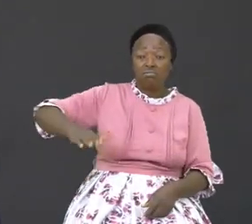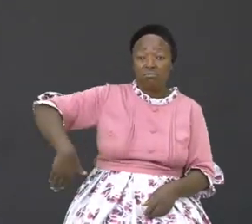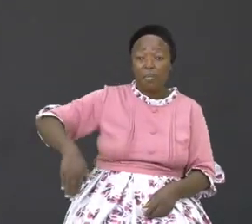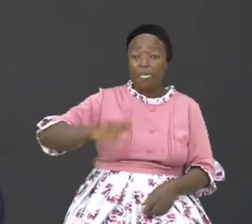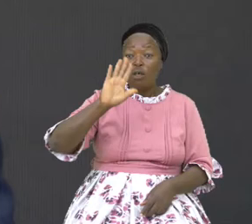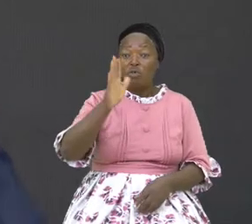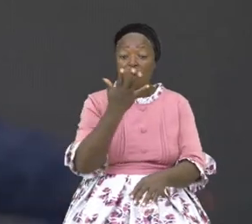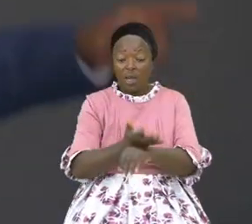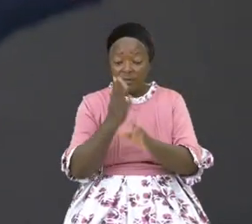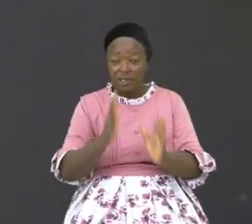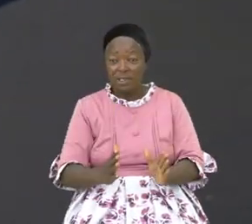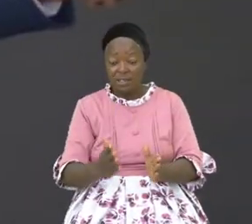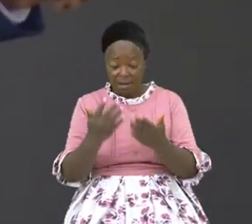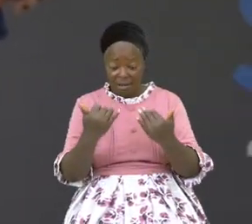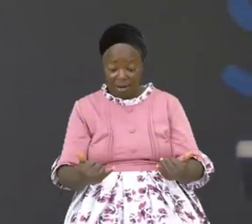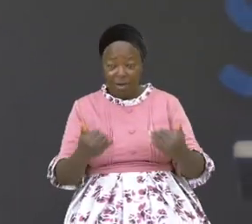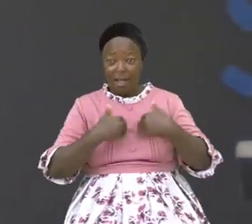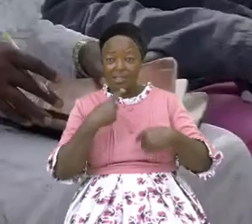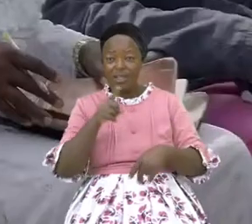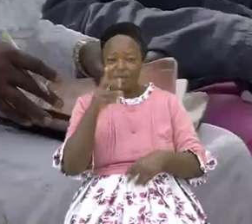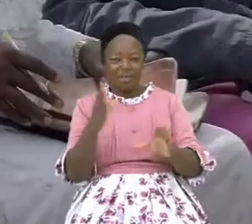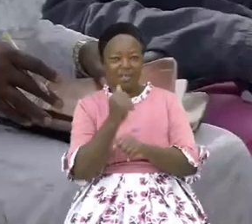has said you will get there.